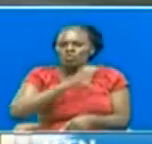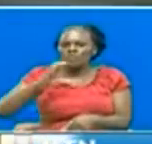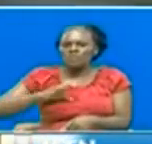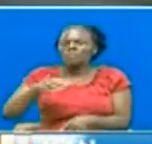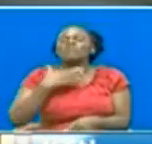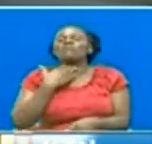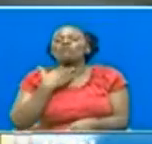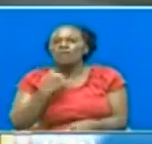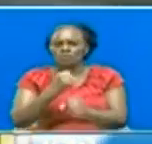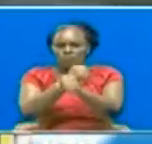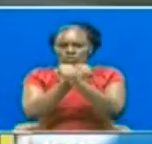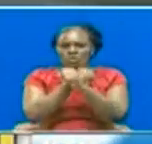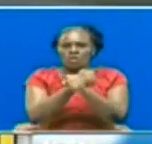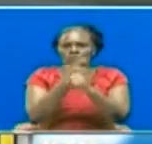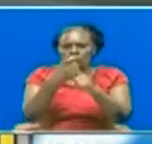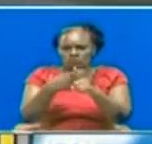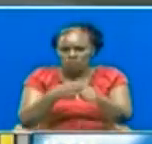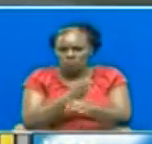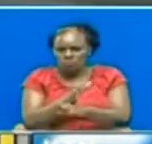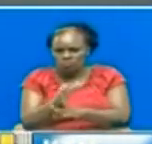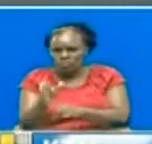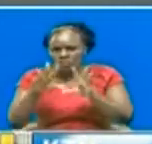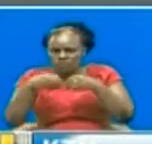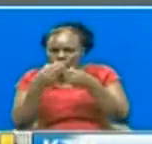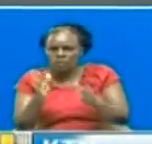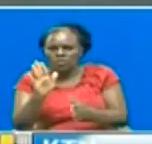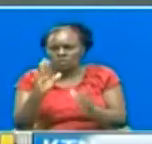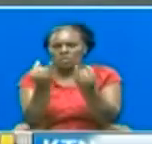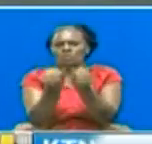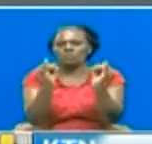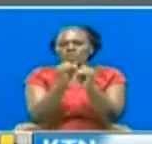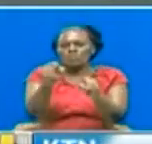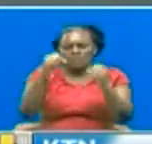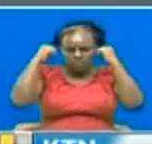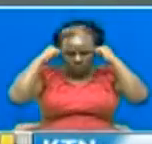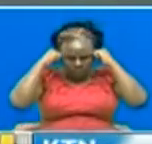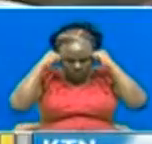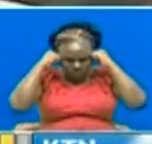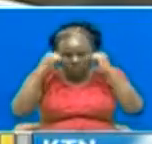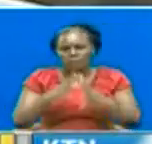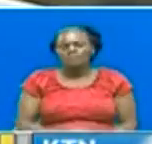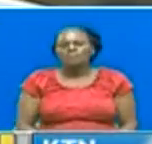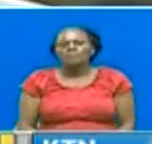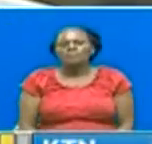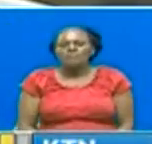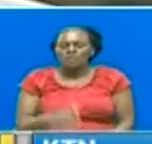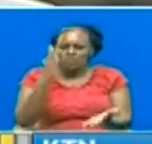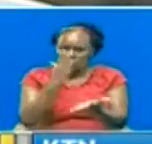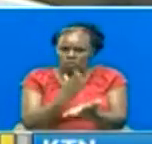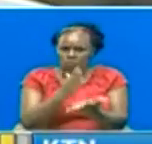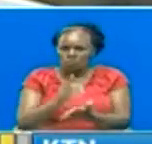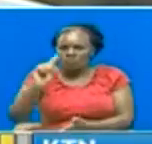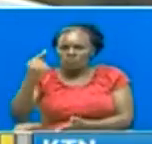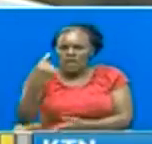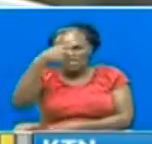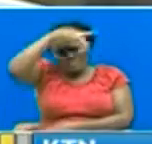shield Boinet from divulging academic information about institutions he studied abroad. Is it true that your first degree was from